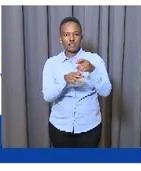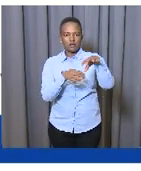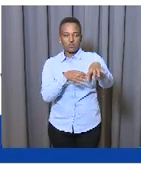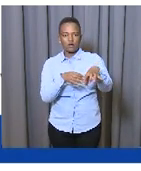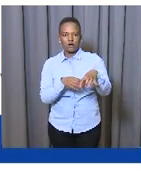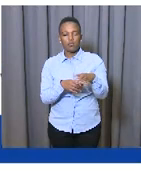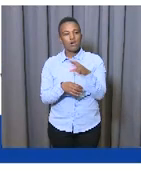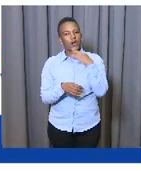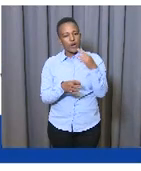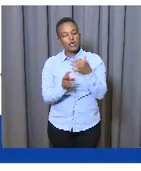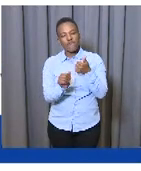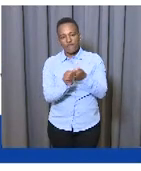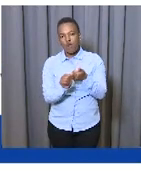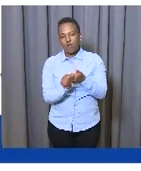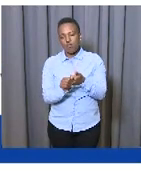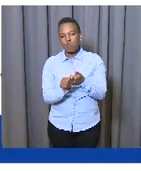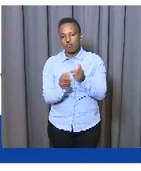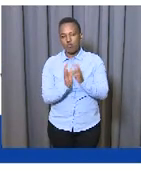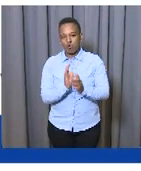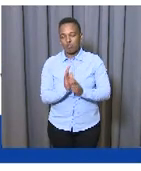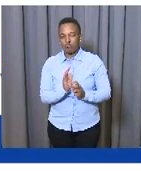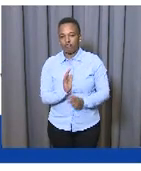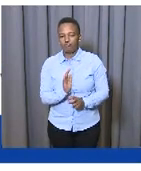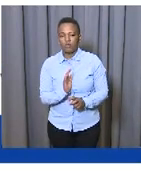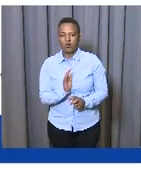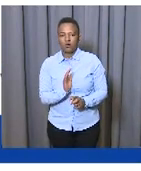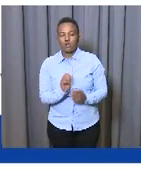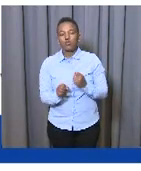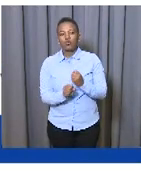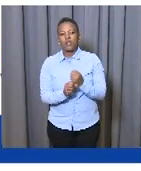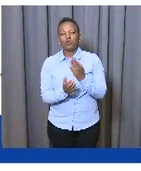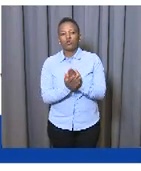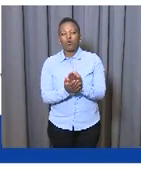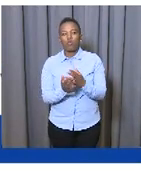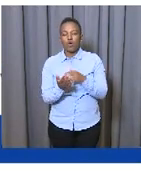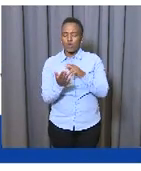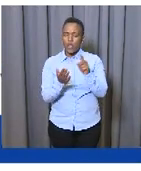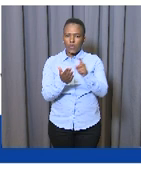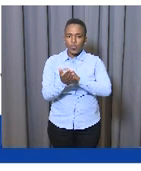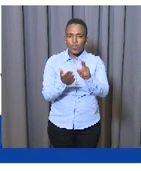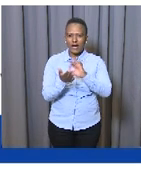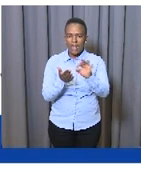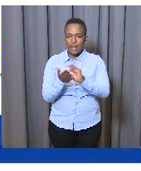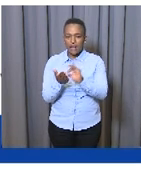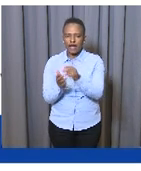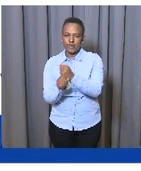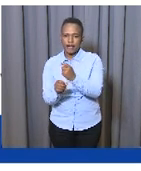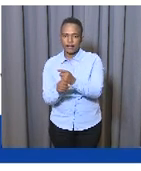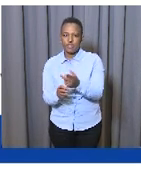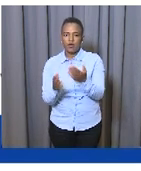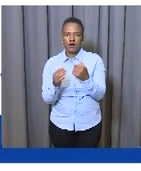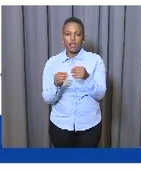really, really cooperating a lot with us in this effort to ensure there's disinfection of the taxis every day. No